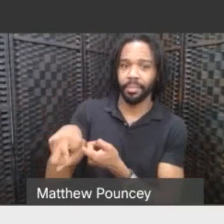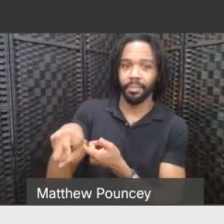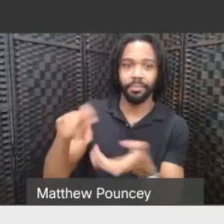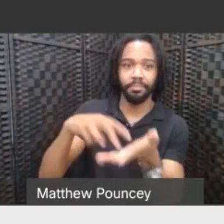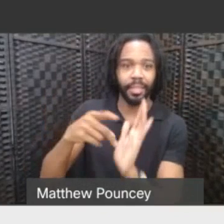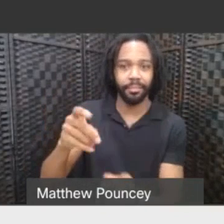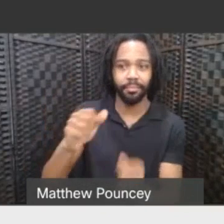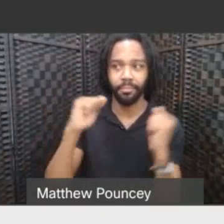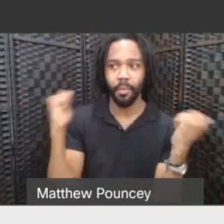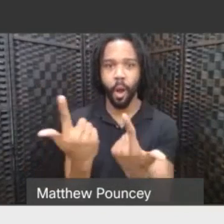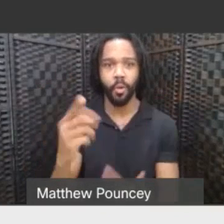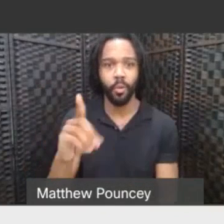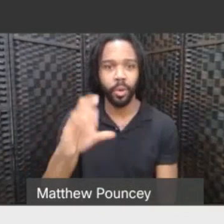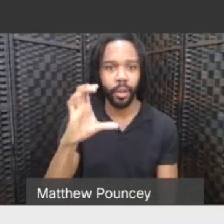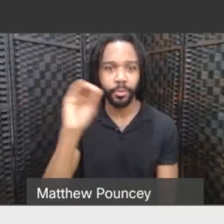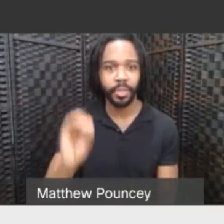100%.